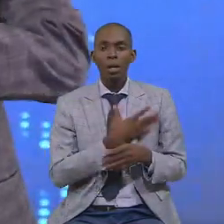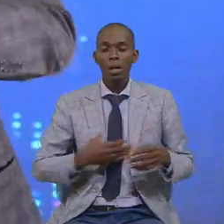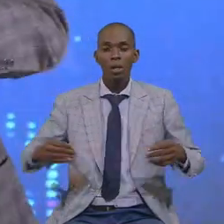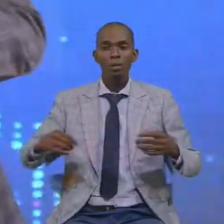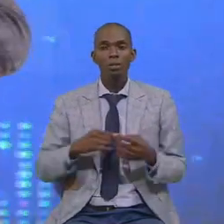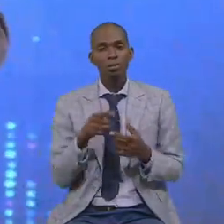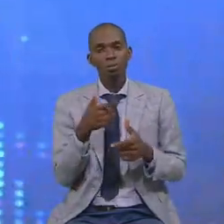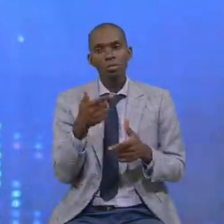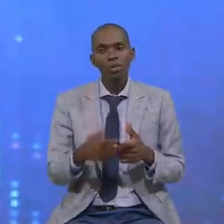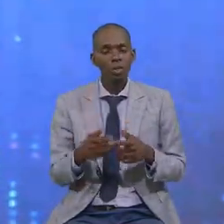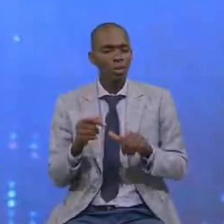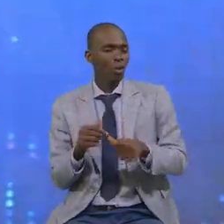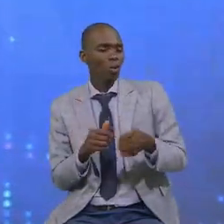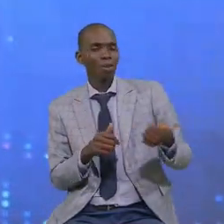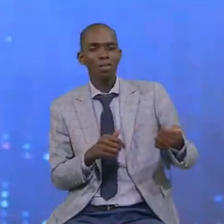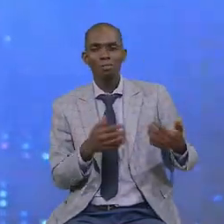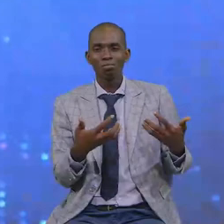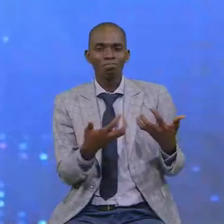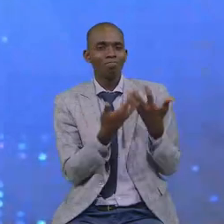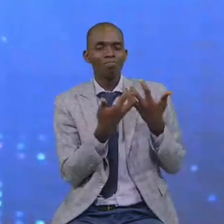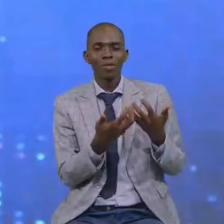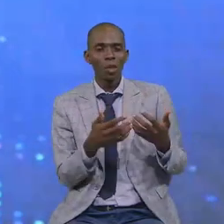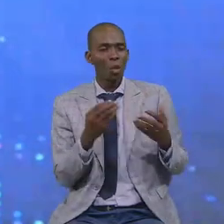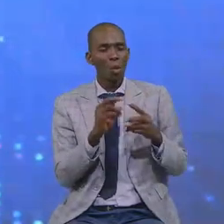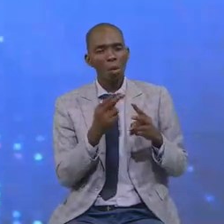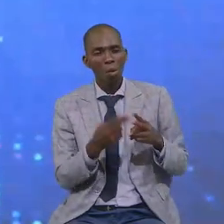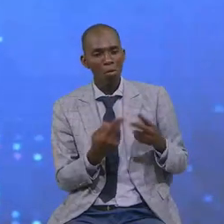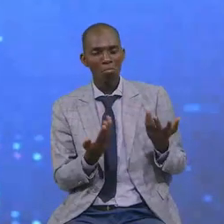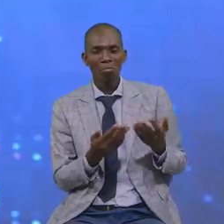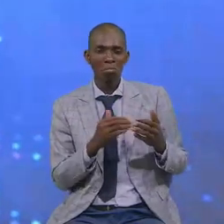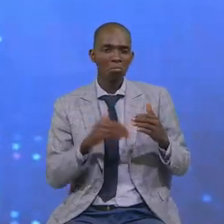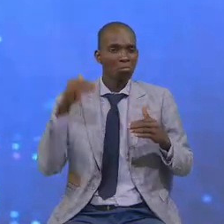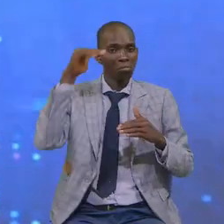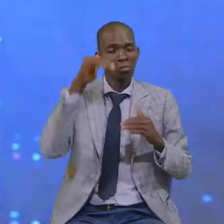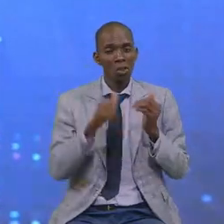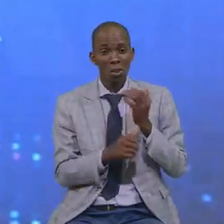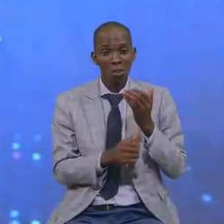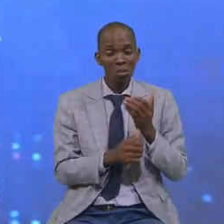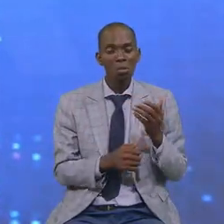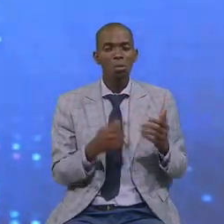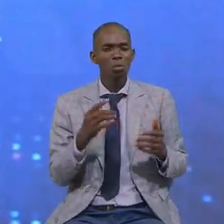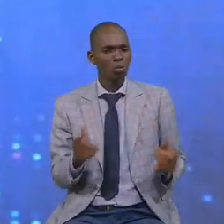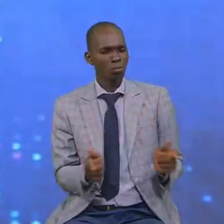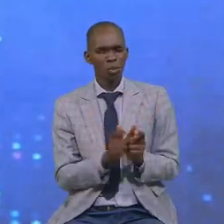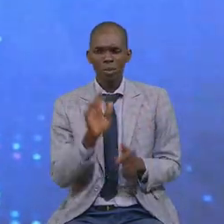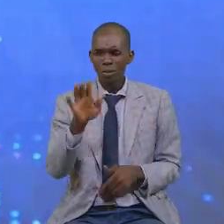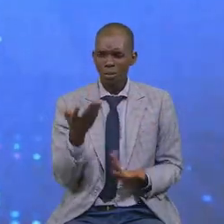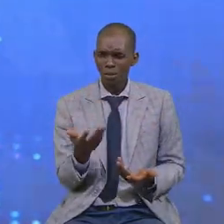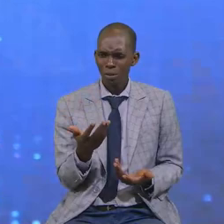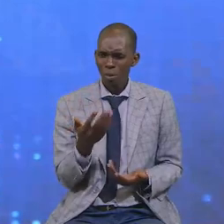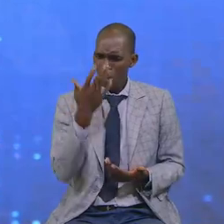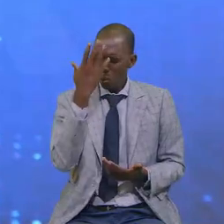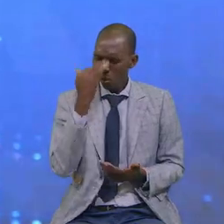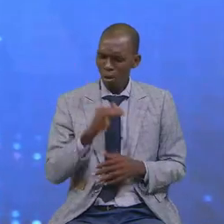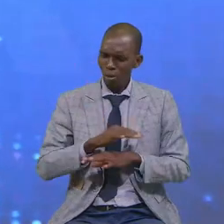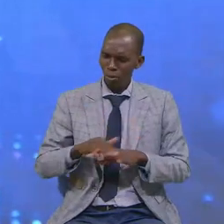other classmates or the other seniors or other people, they come and they say, why don't we do it this